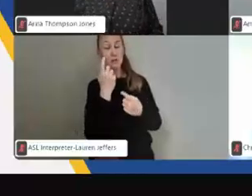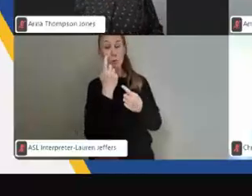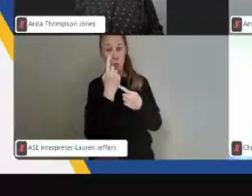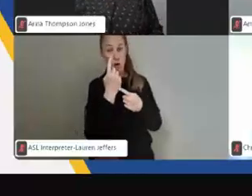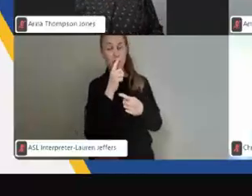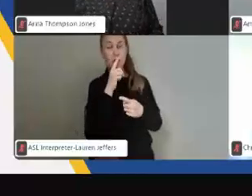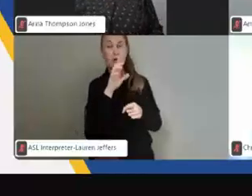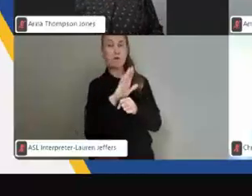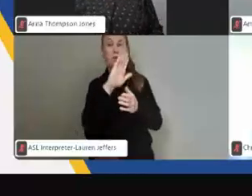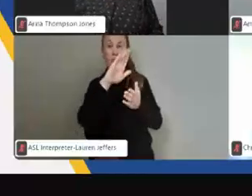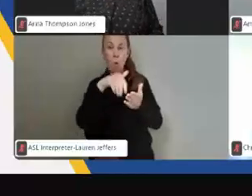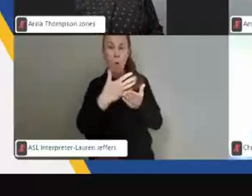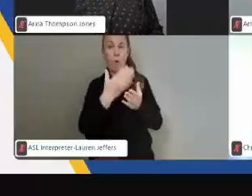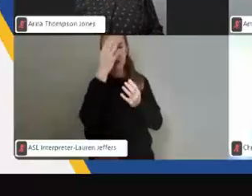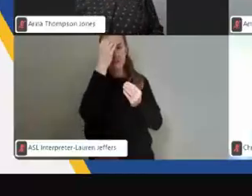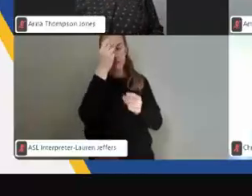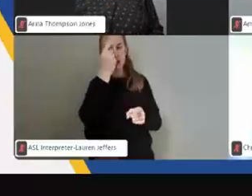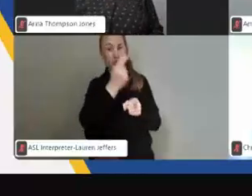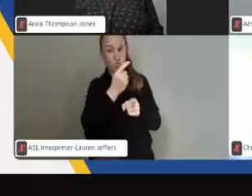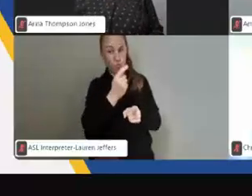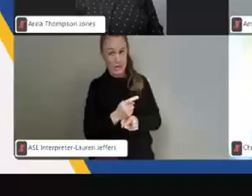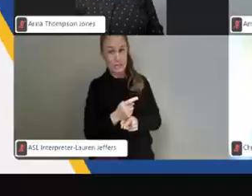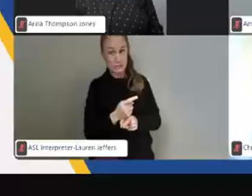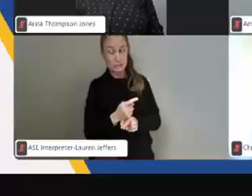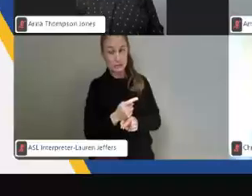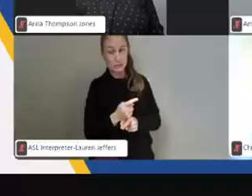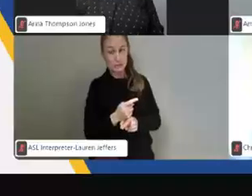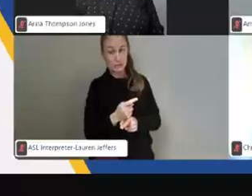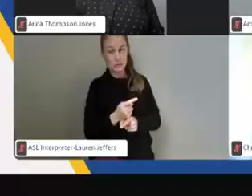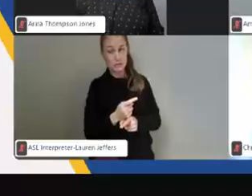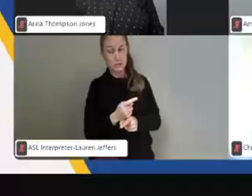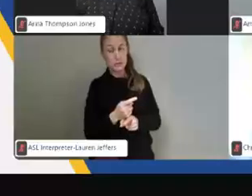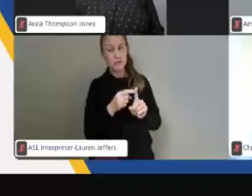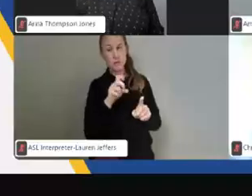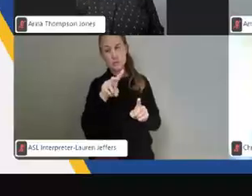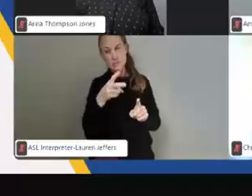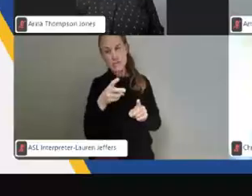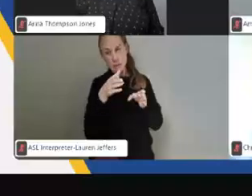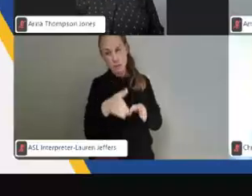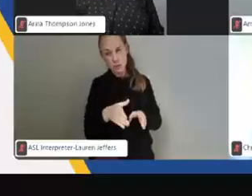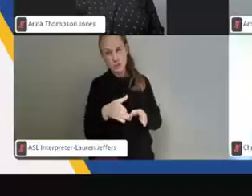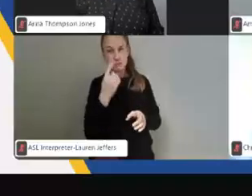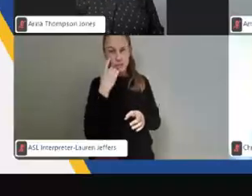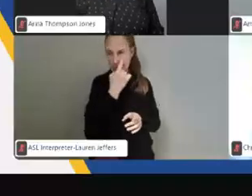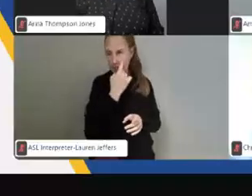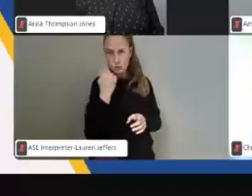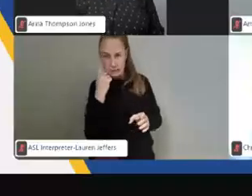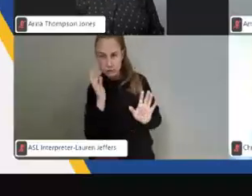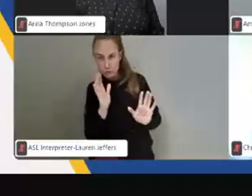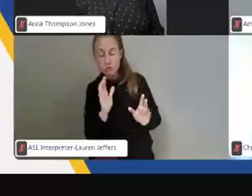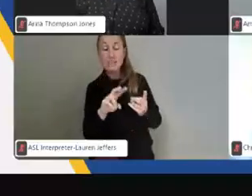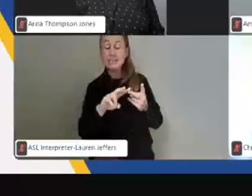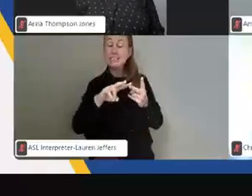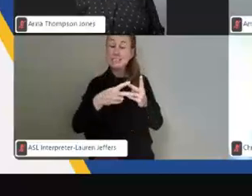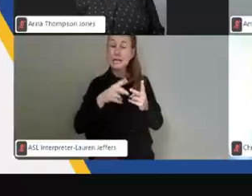that all the data entry is correct with a second pair of eyes or ears. And secondly,